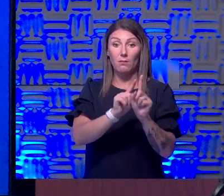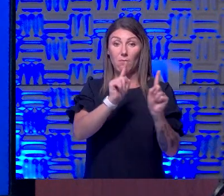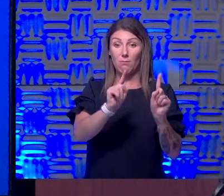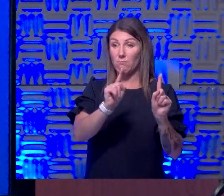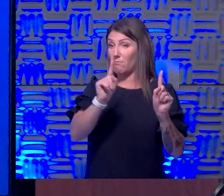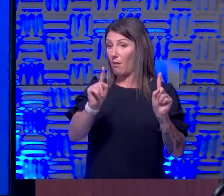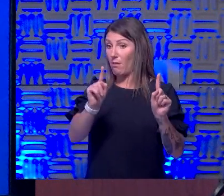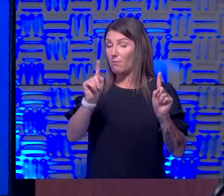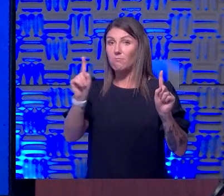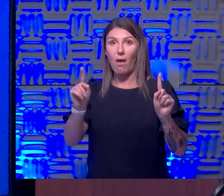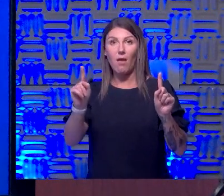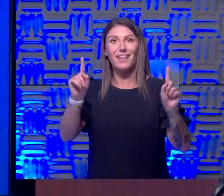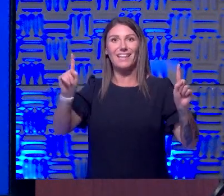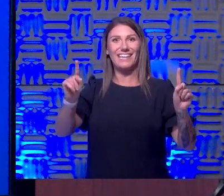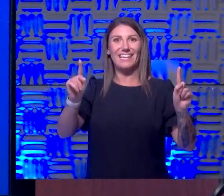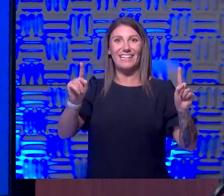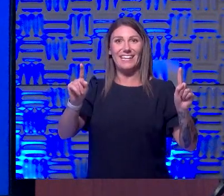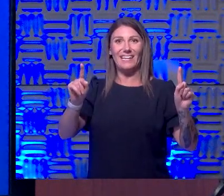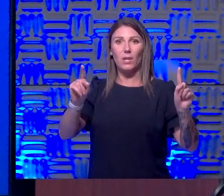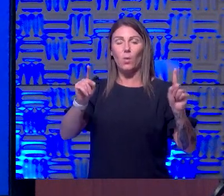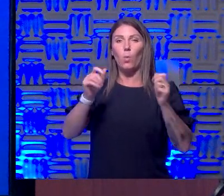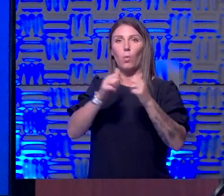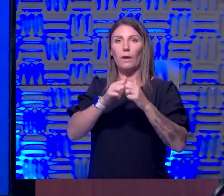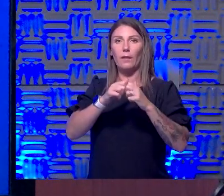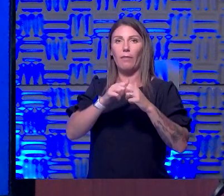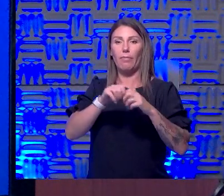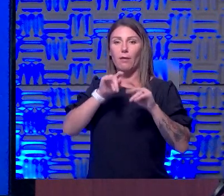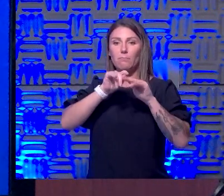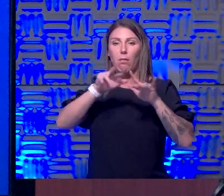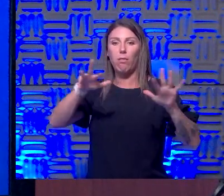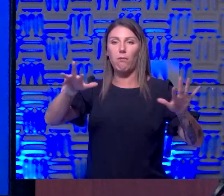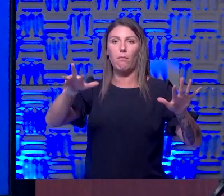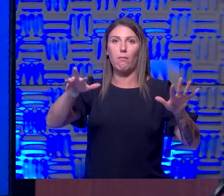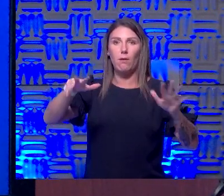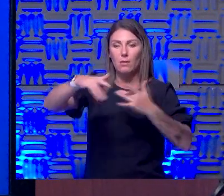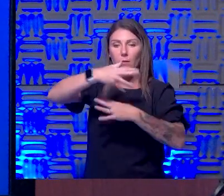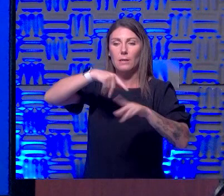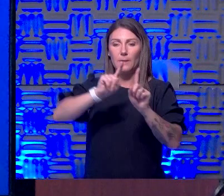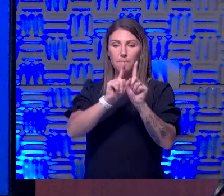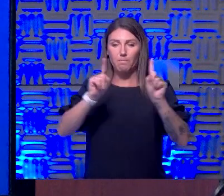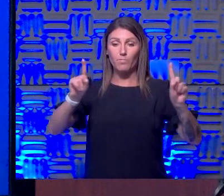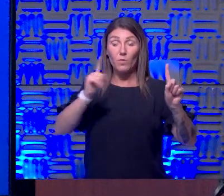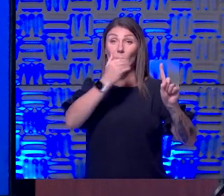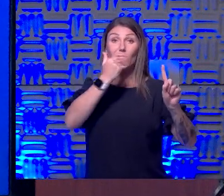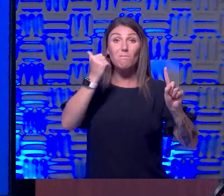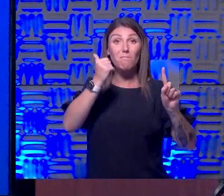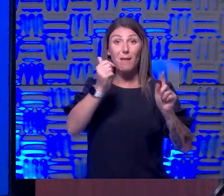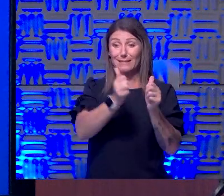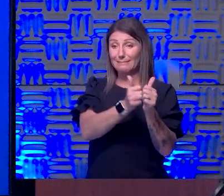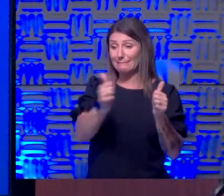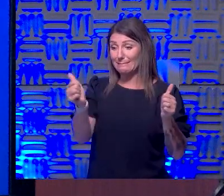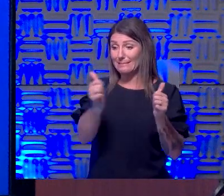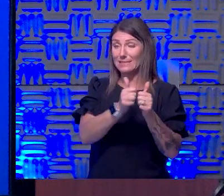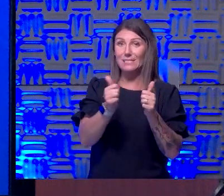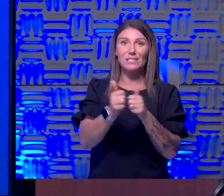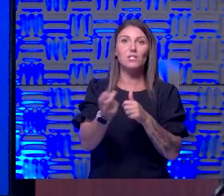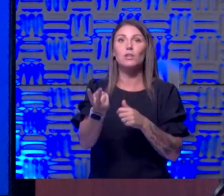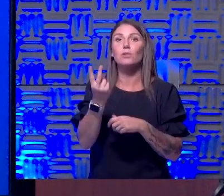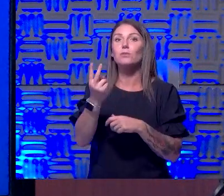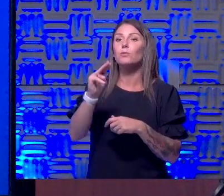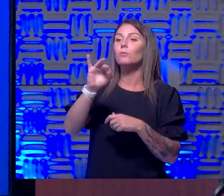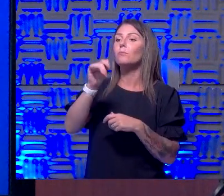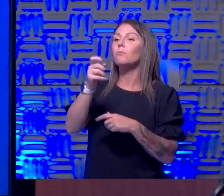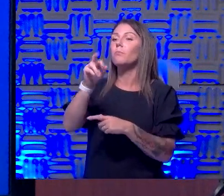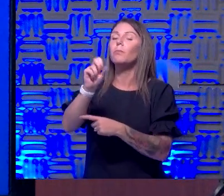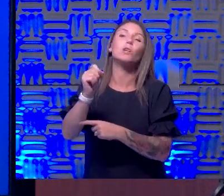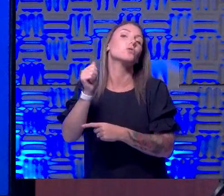as much less as between 1 and 2. So the optimal distance that we've said was 2 meters or 6 feet.